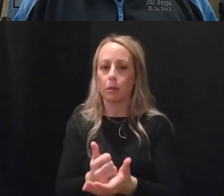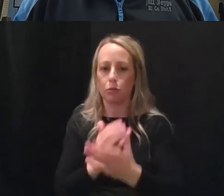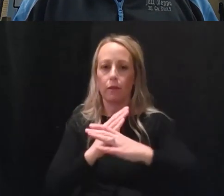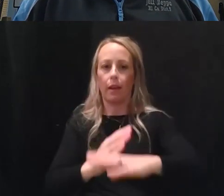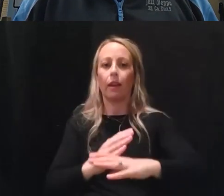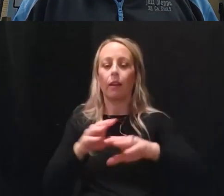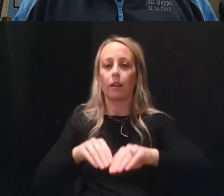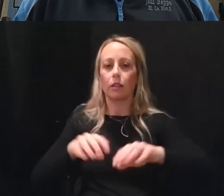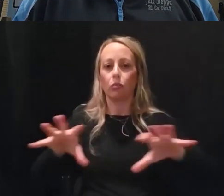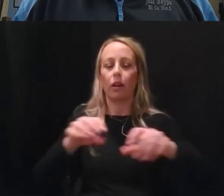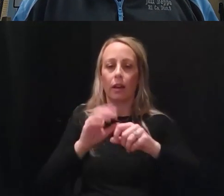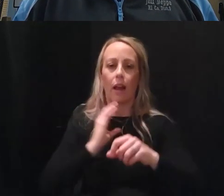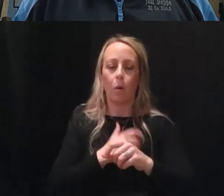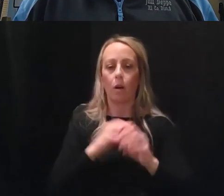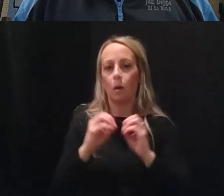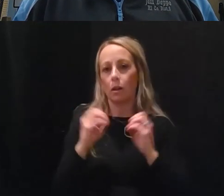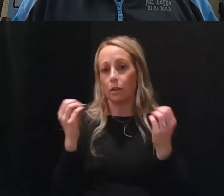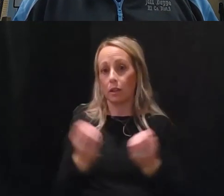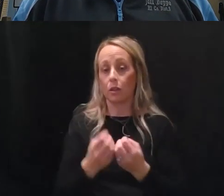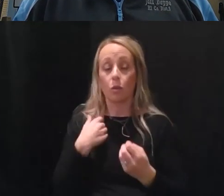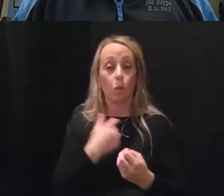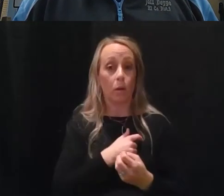at our organization. We've also